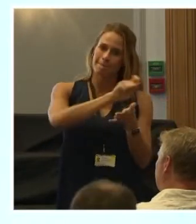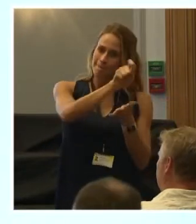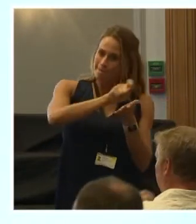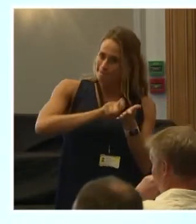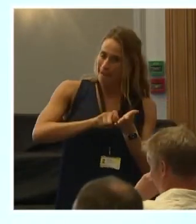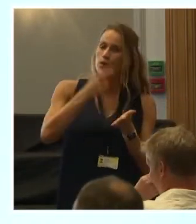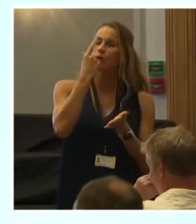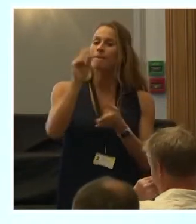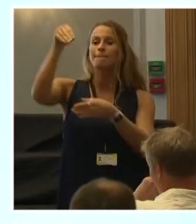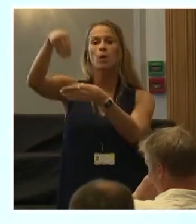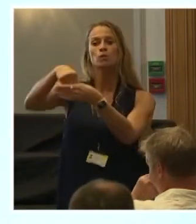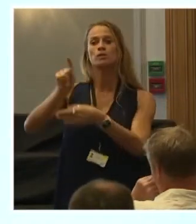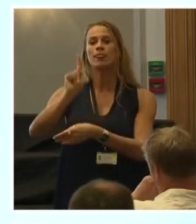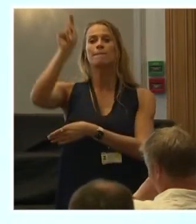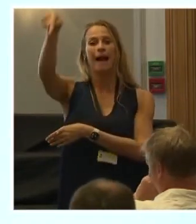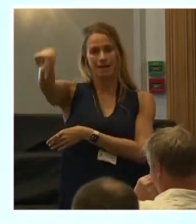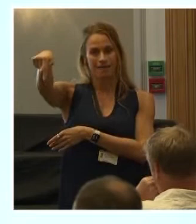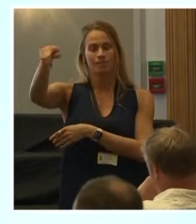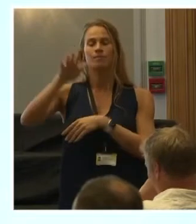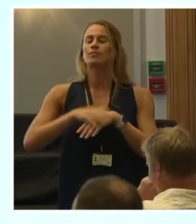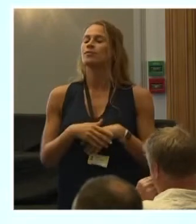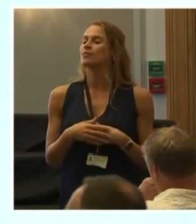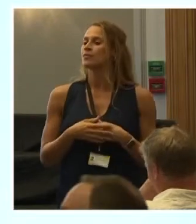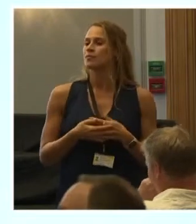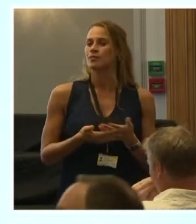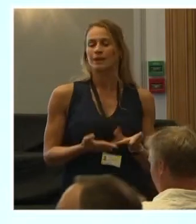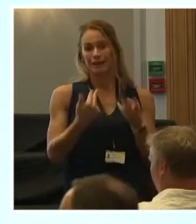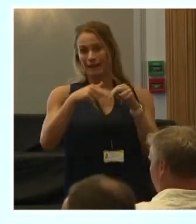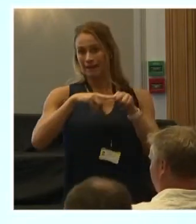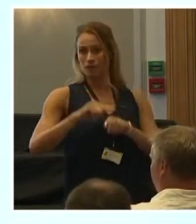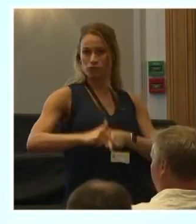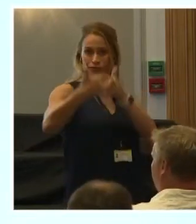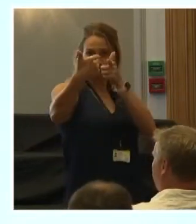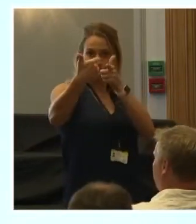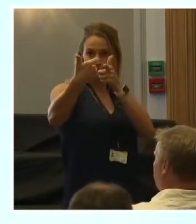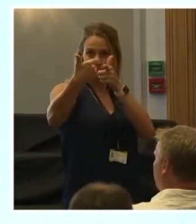well. For those of you who are at home, we have enabled the Q&A section